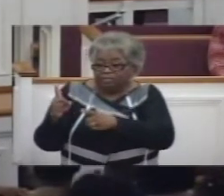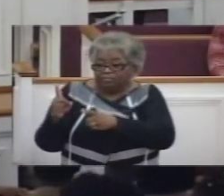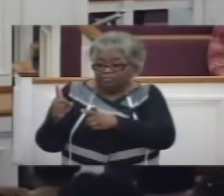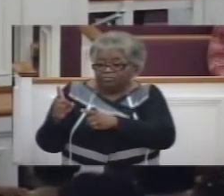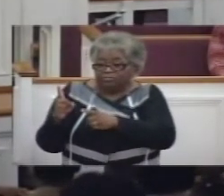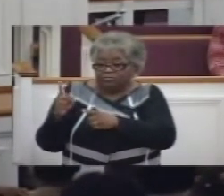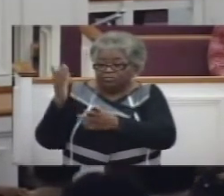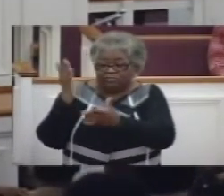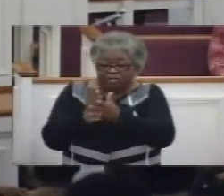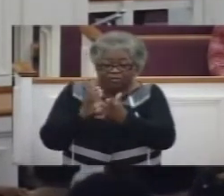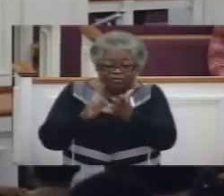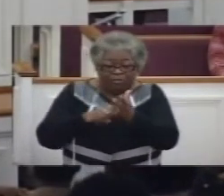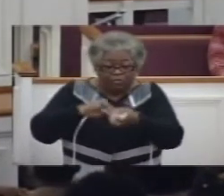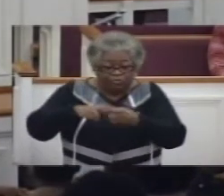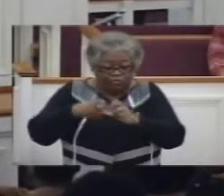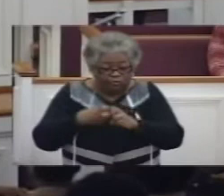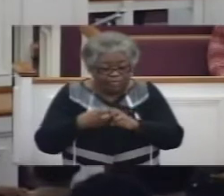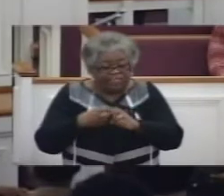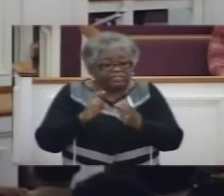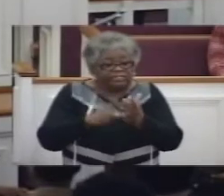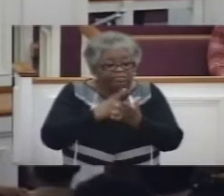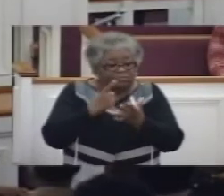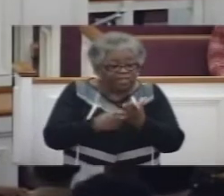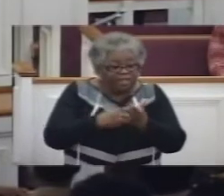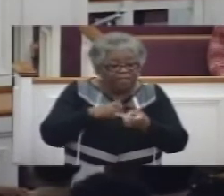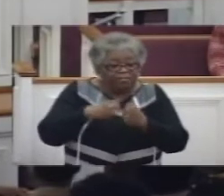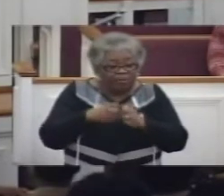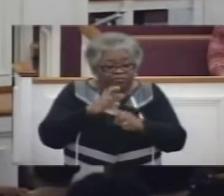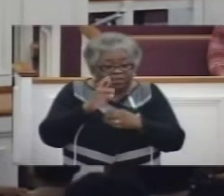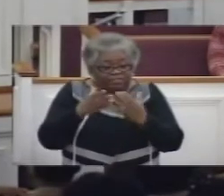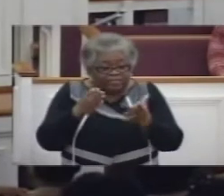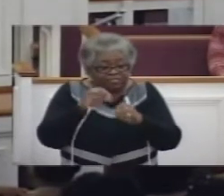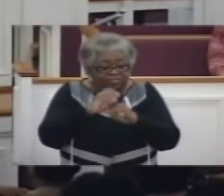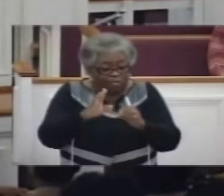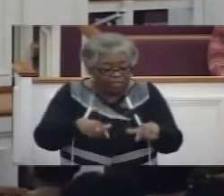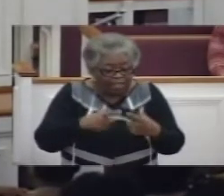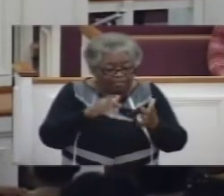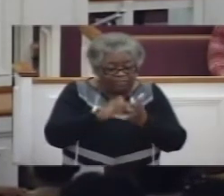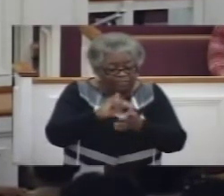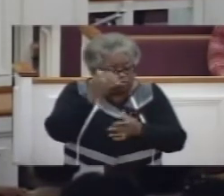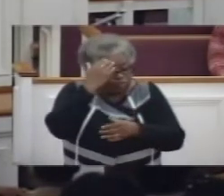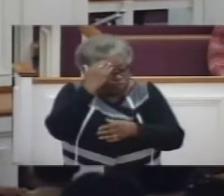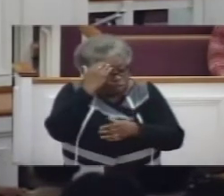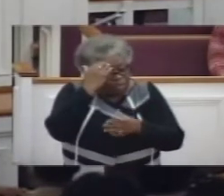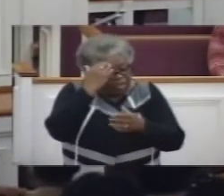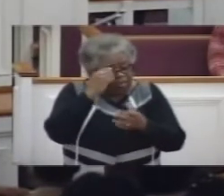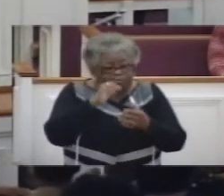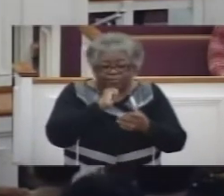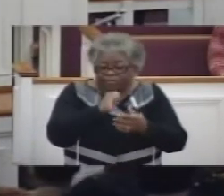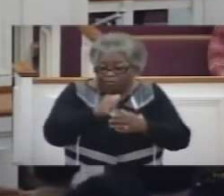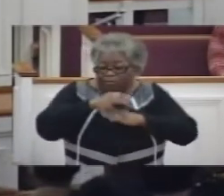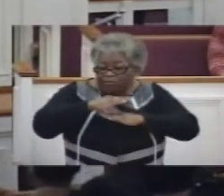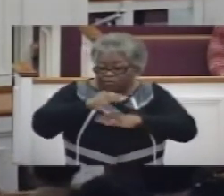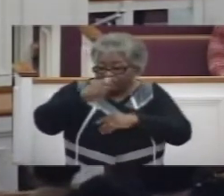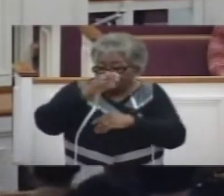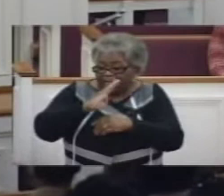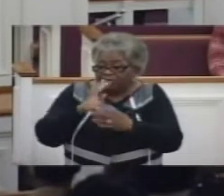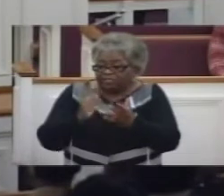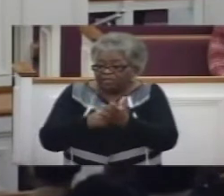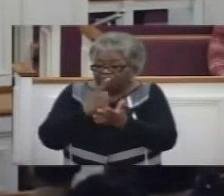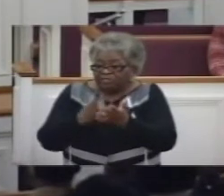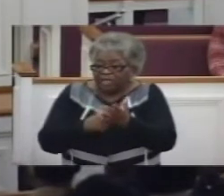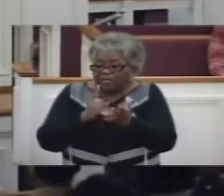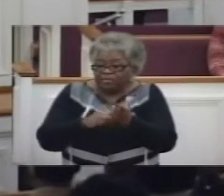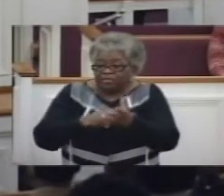strings. Sometimes the strings are things in your life that you know displeases God. Sometimes